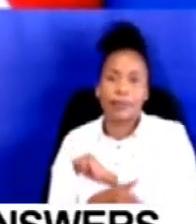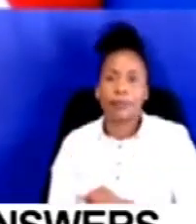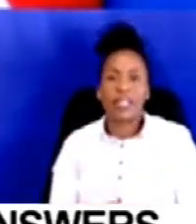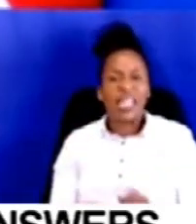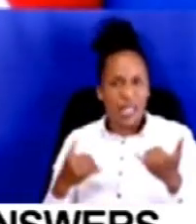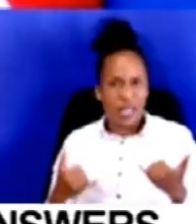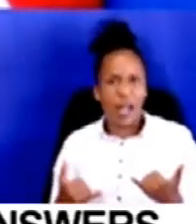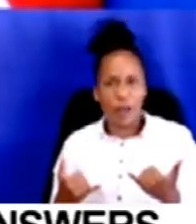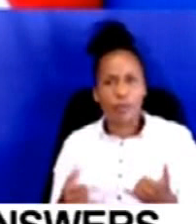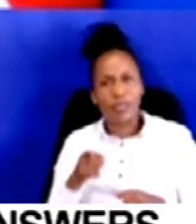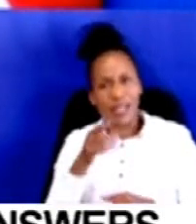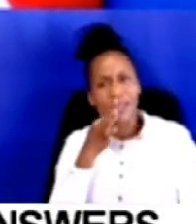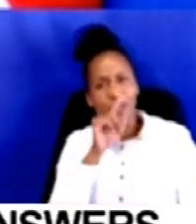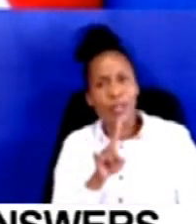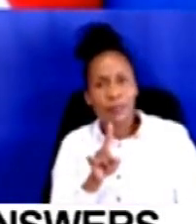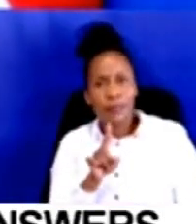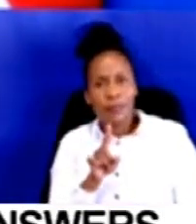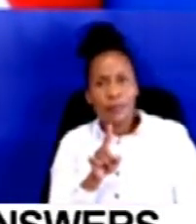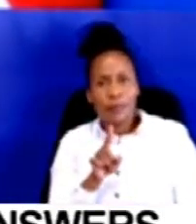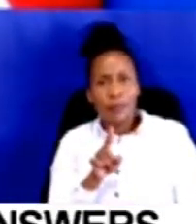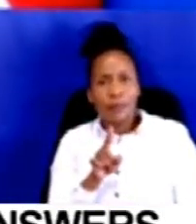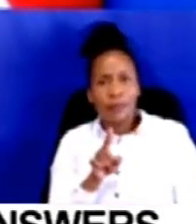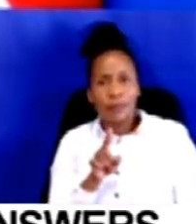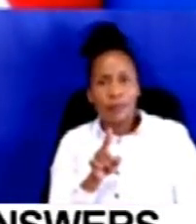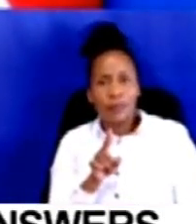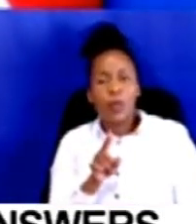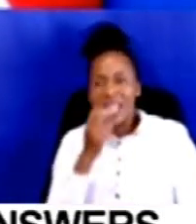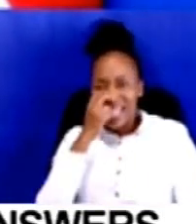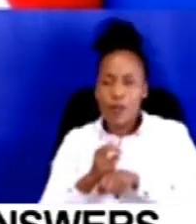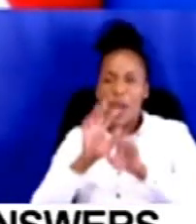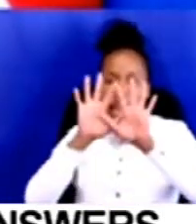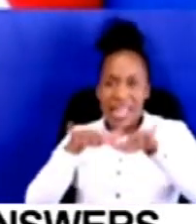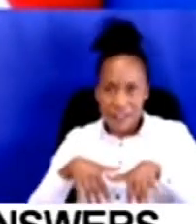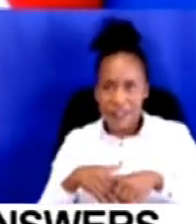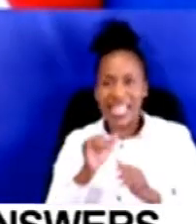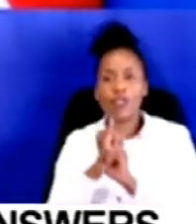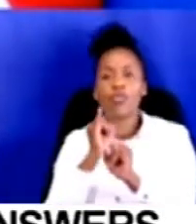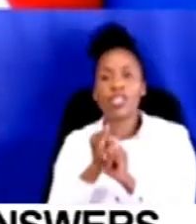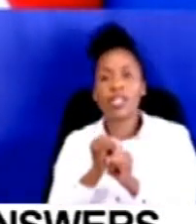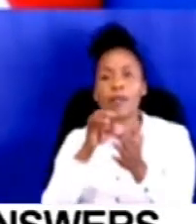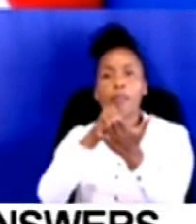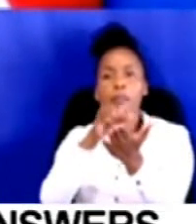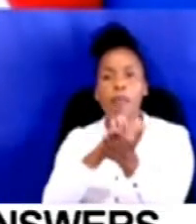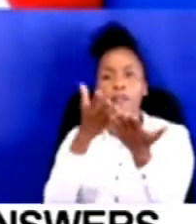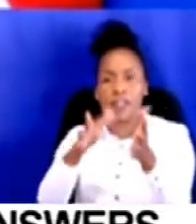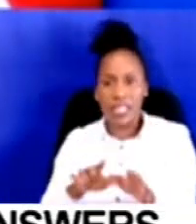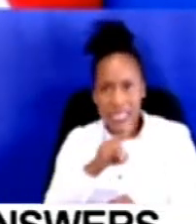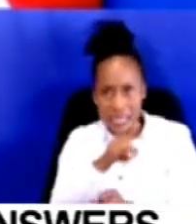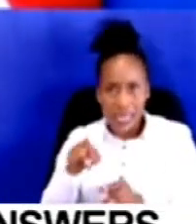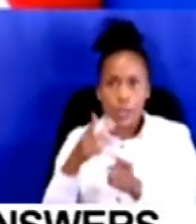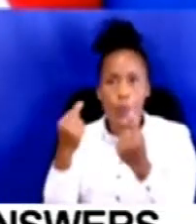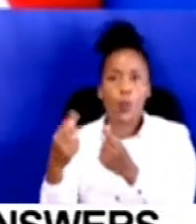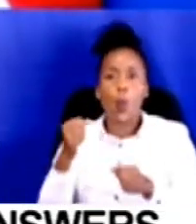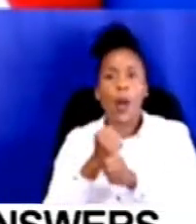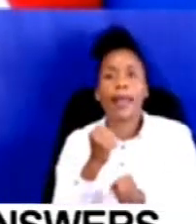Now, let's leave that. Let's leave the institutions that were put in place. Now, if